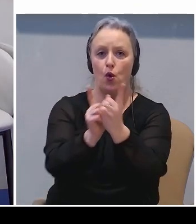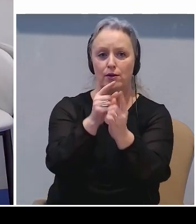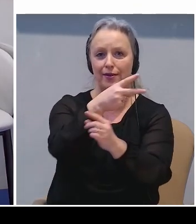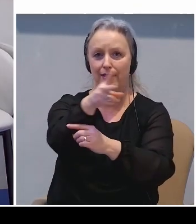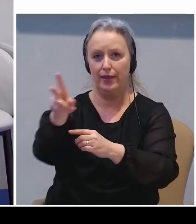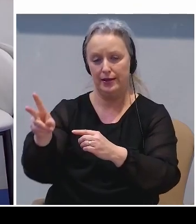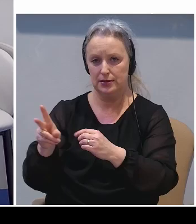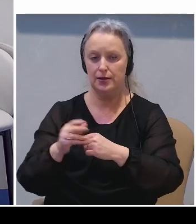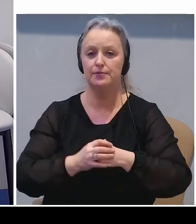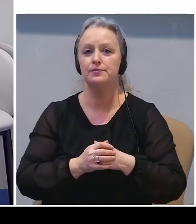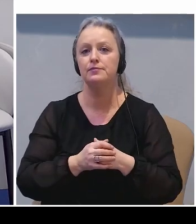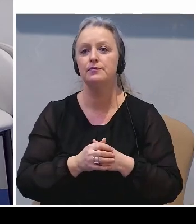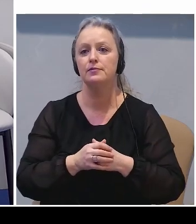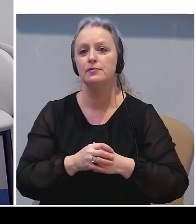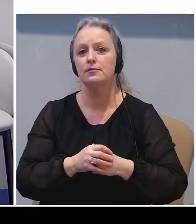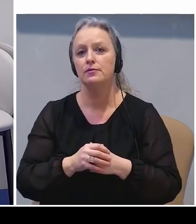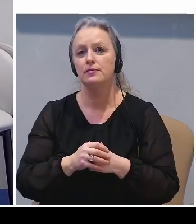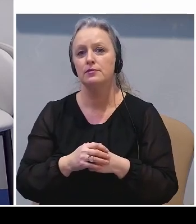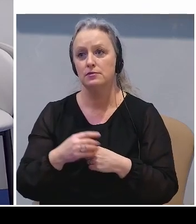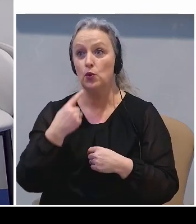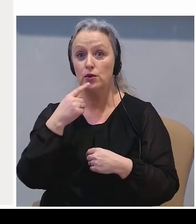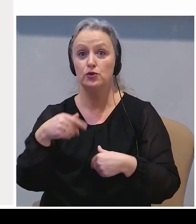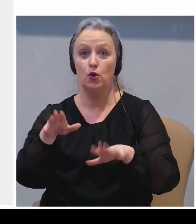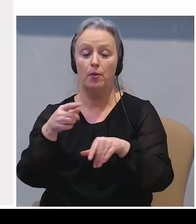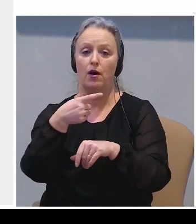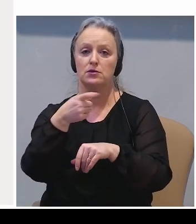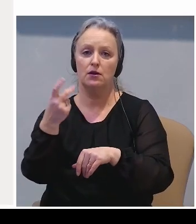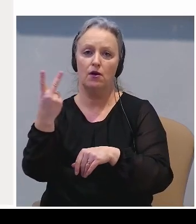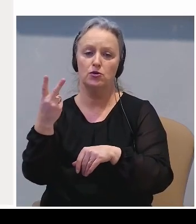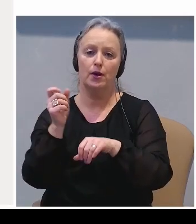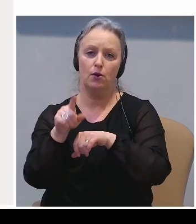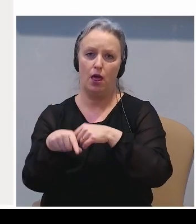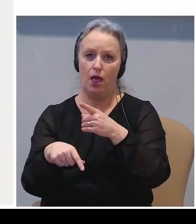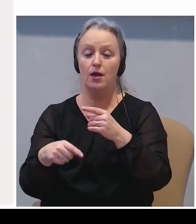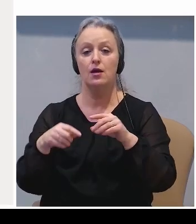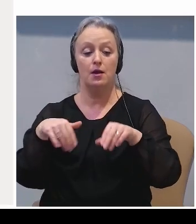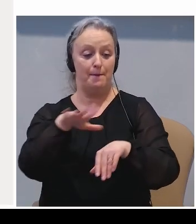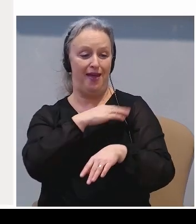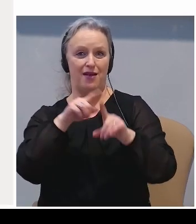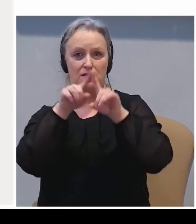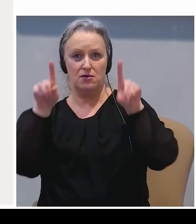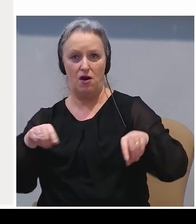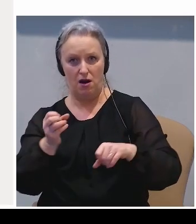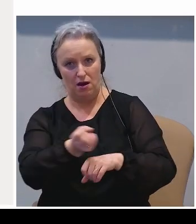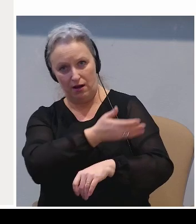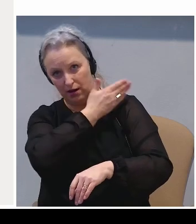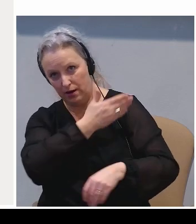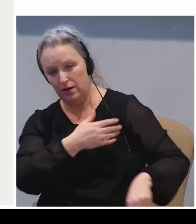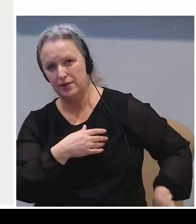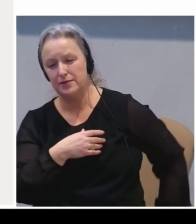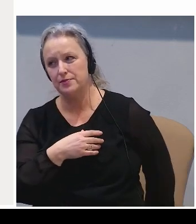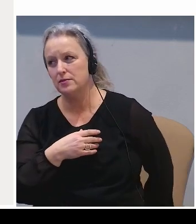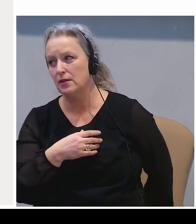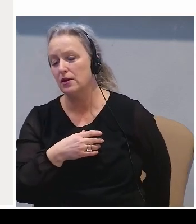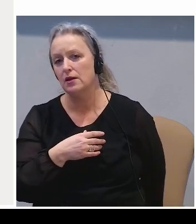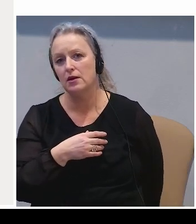ECRIN. Unfortunately, I could not update it because the one that appears in yellow, that is Slovakia, appeared as an observer country, but it has